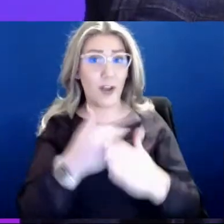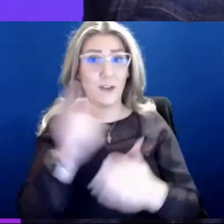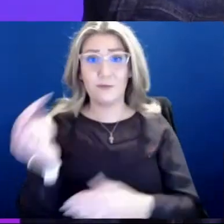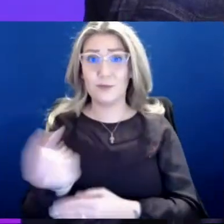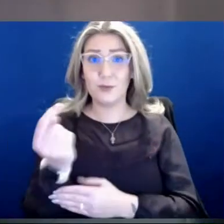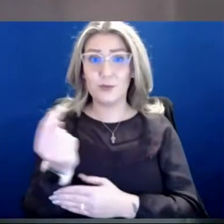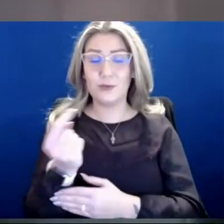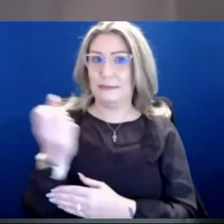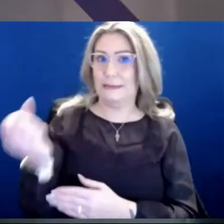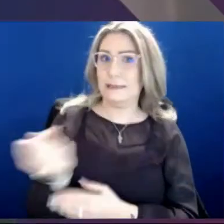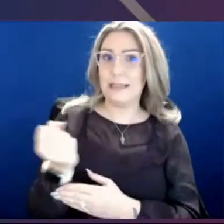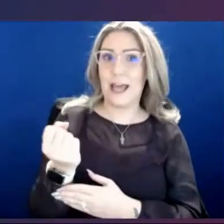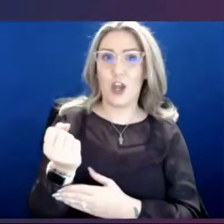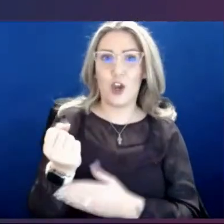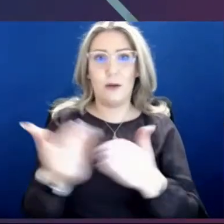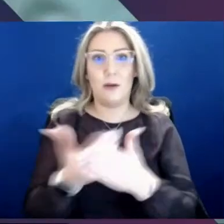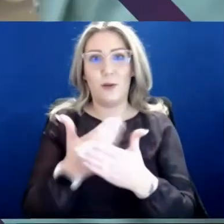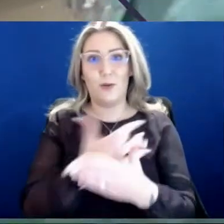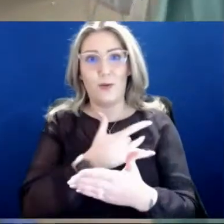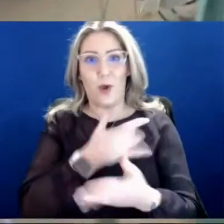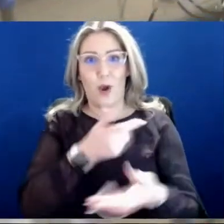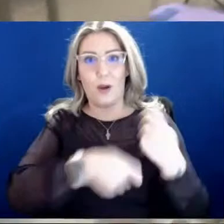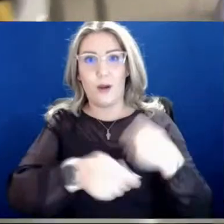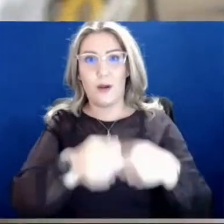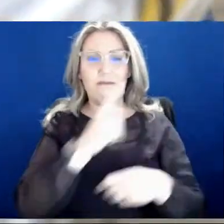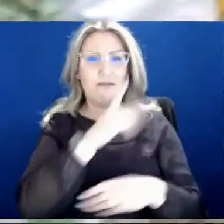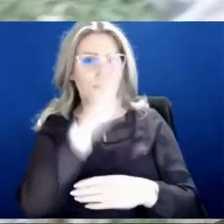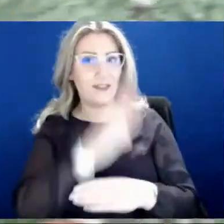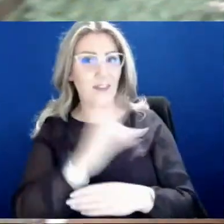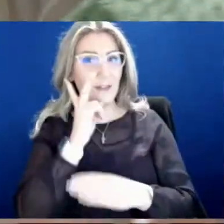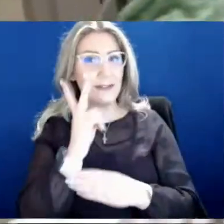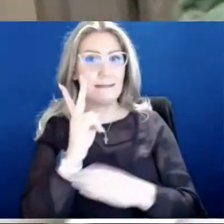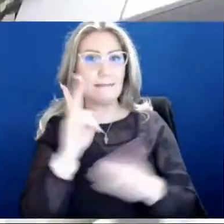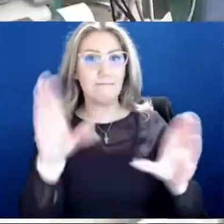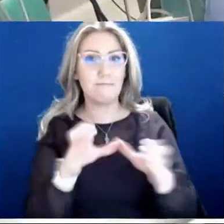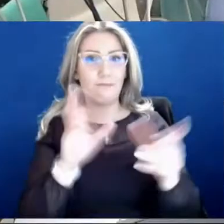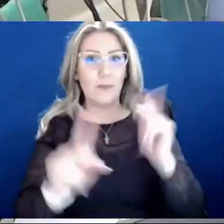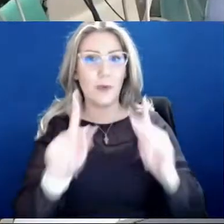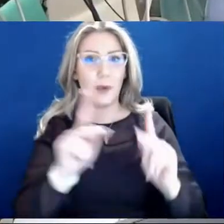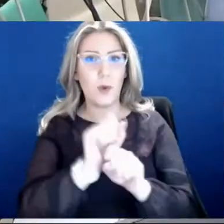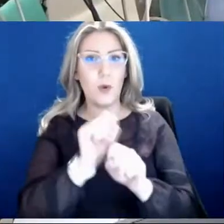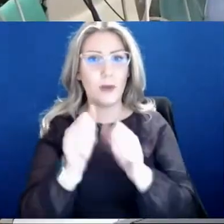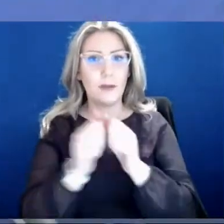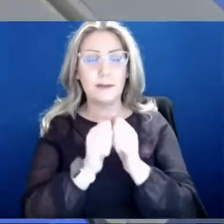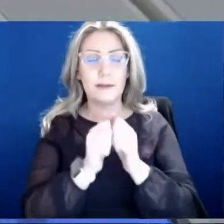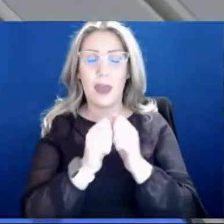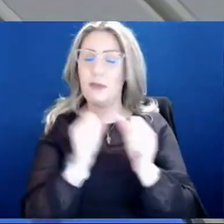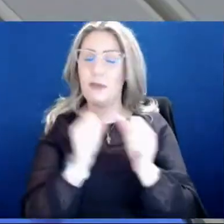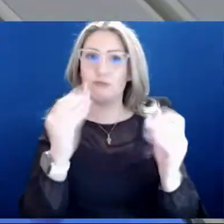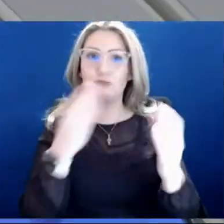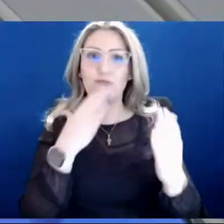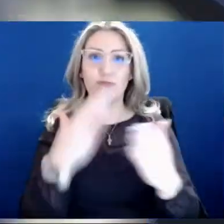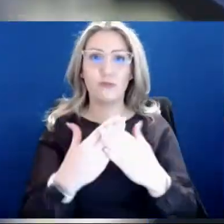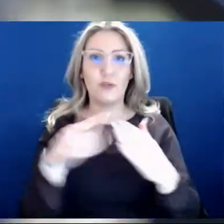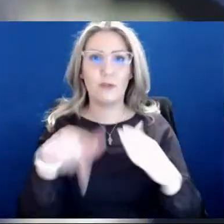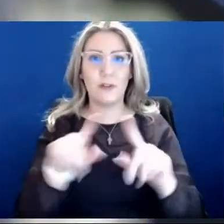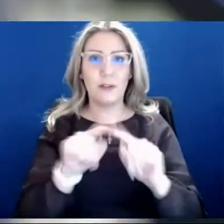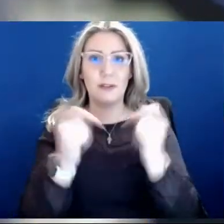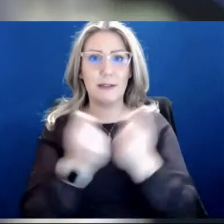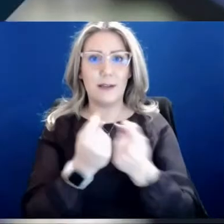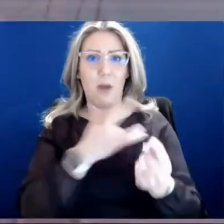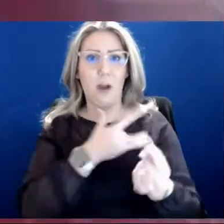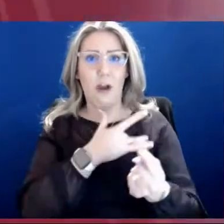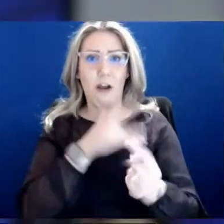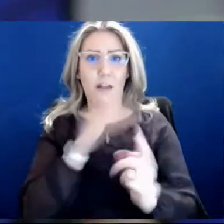had a heart in me. I have never seen a group of people work together so good as this team of heart specialists. I mean, it's